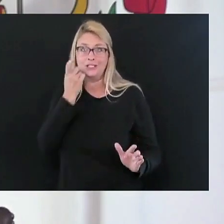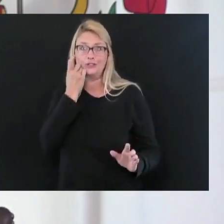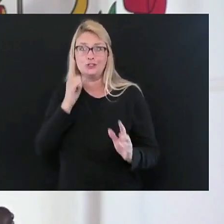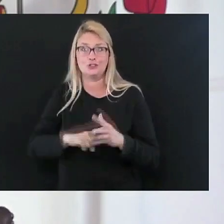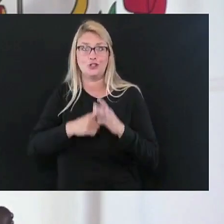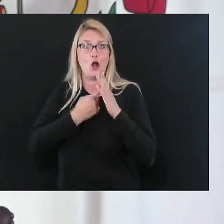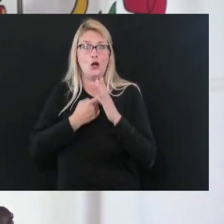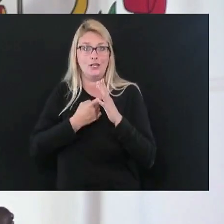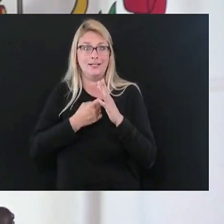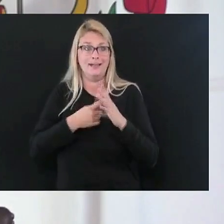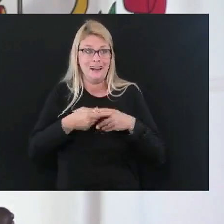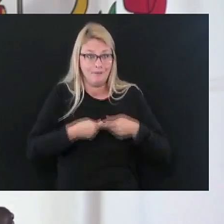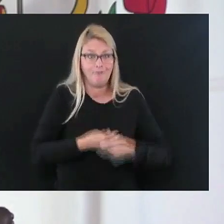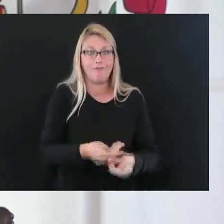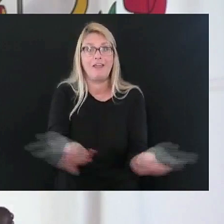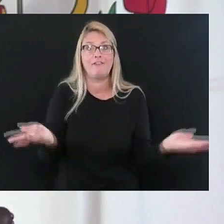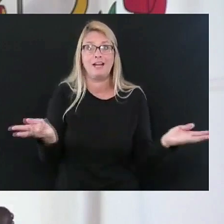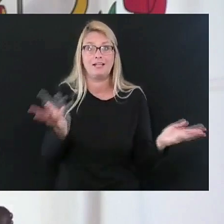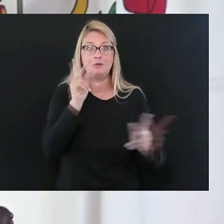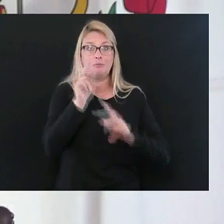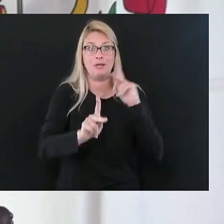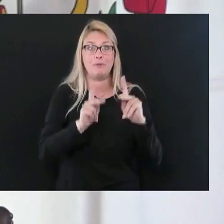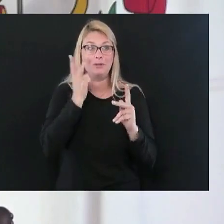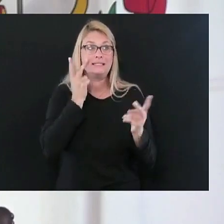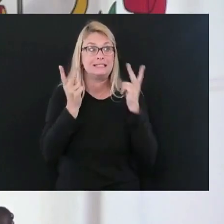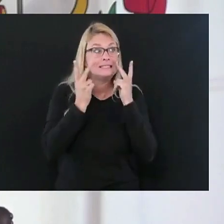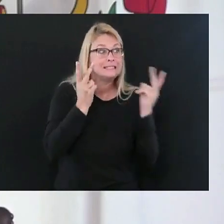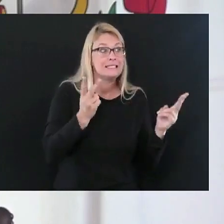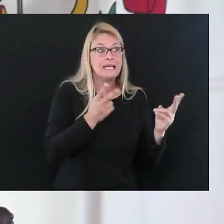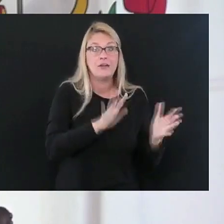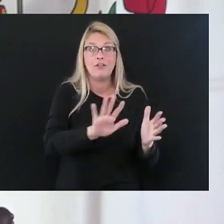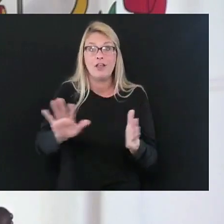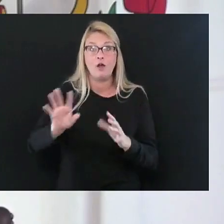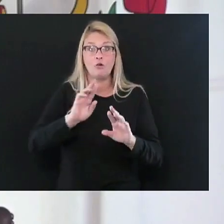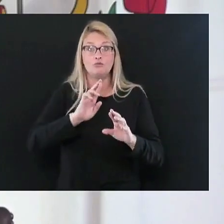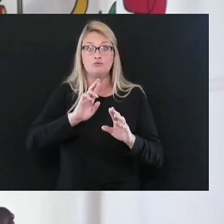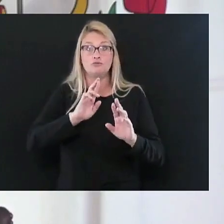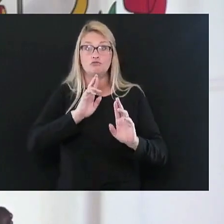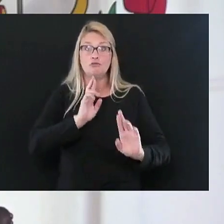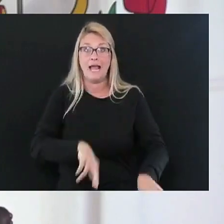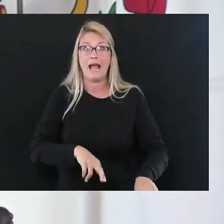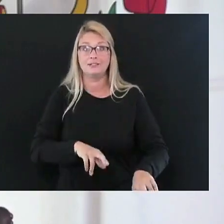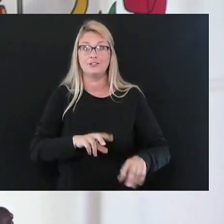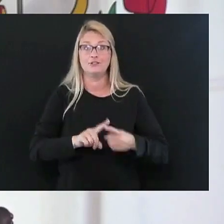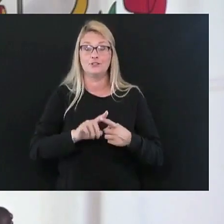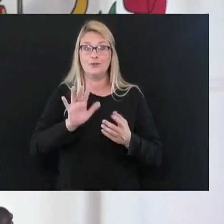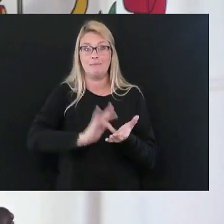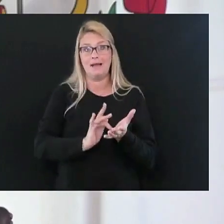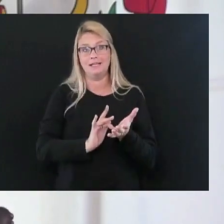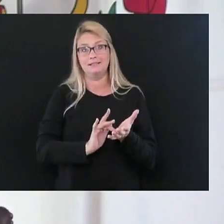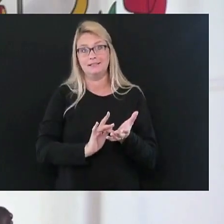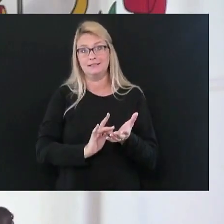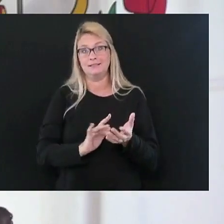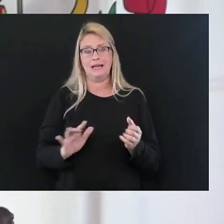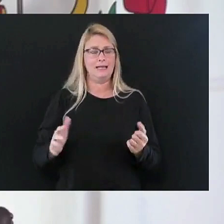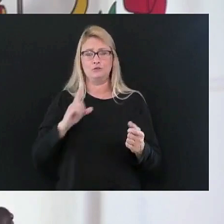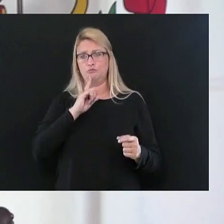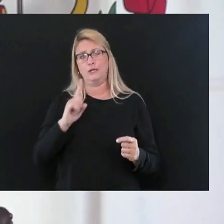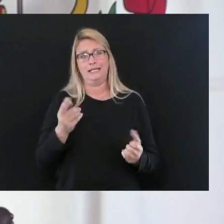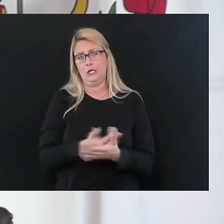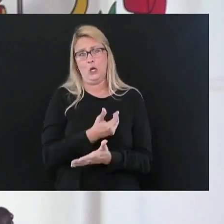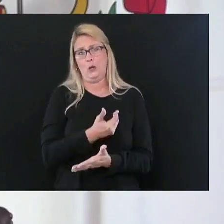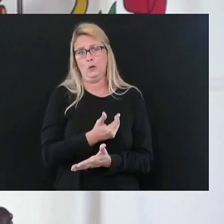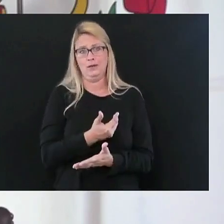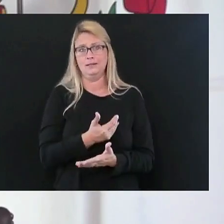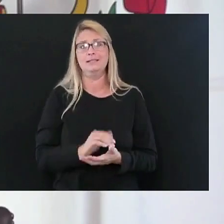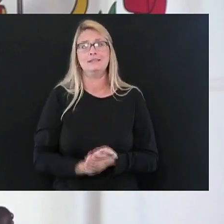just given the vaccine to people. So the vaccine is relatively new. In fact, it's completely new. And it